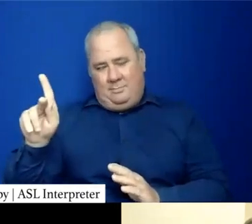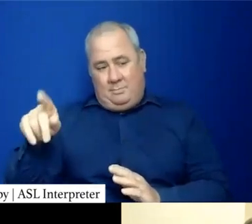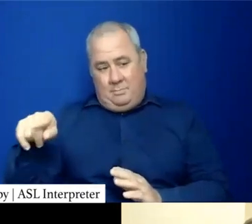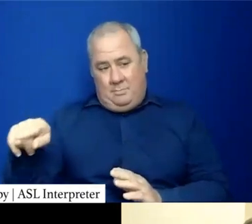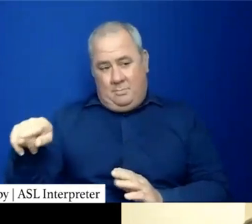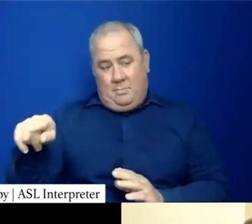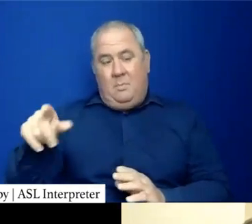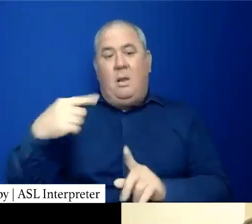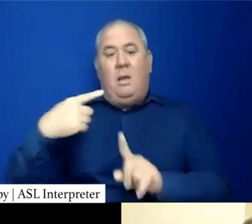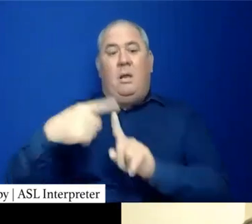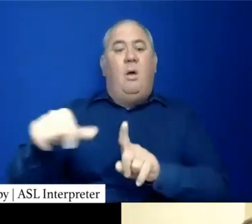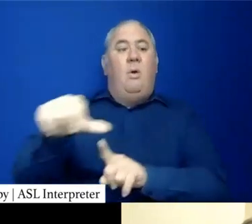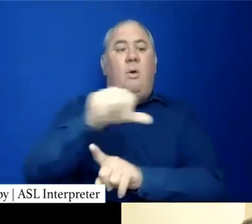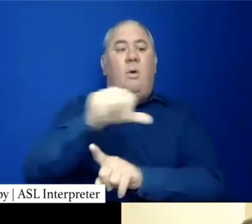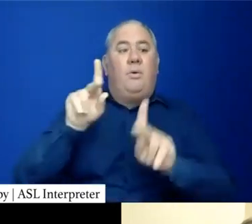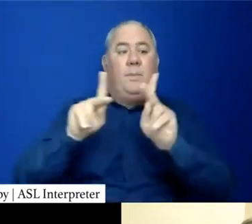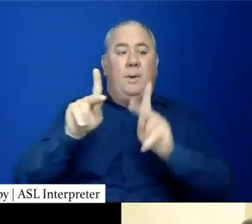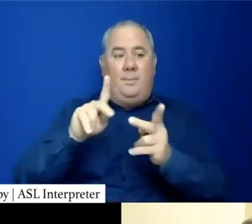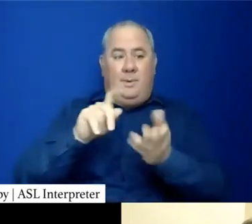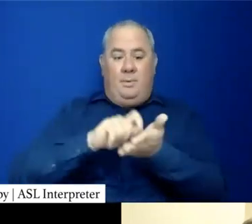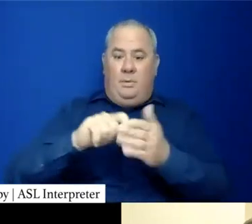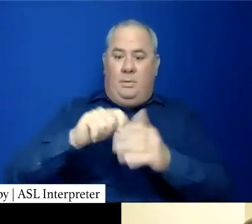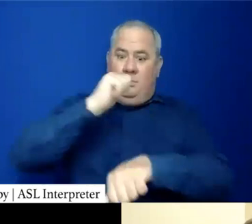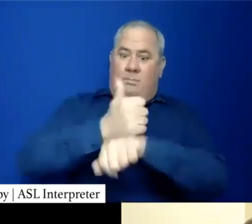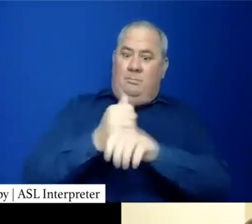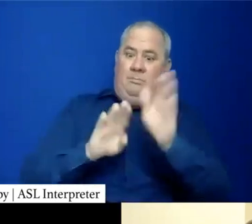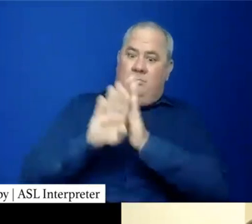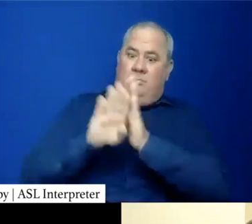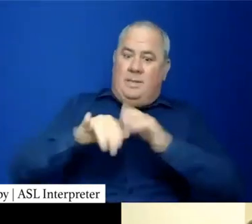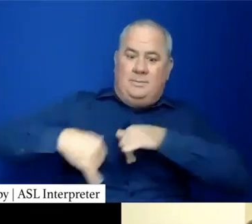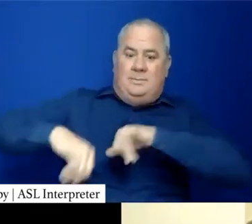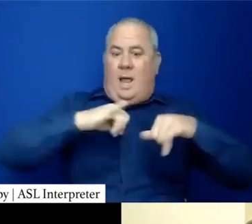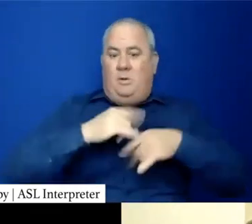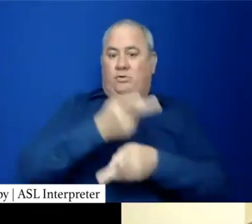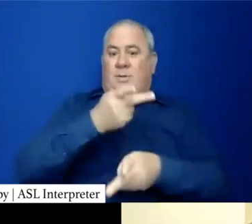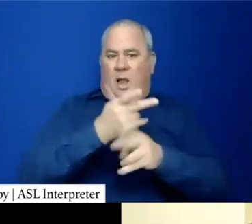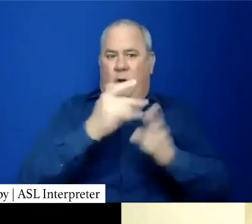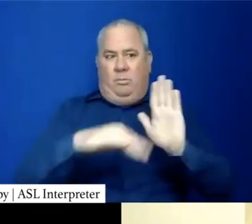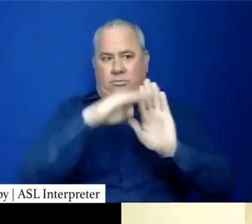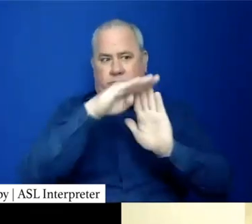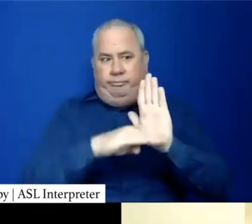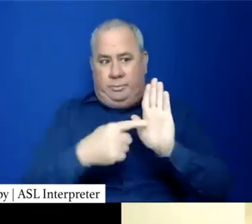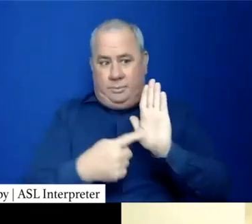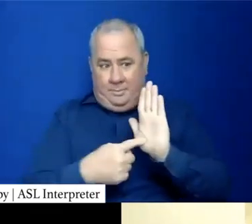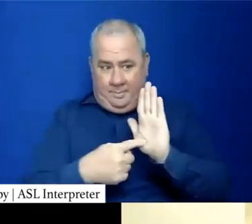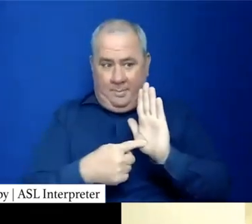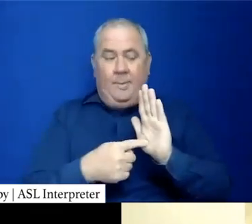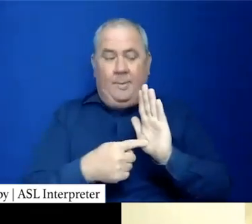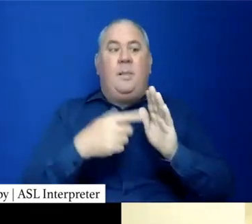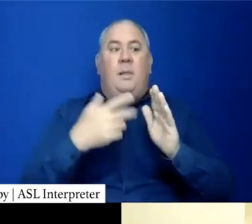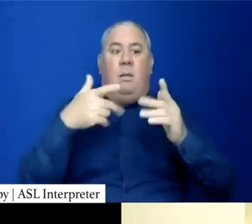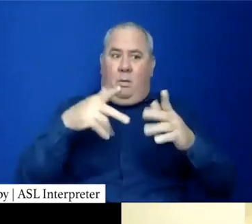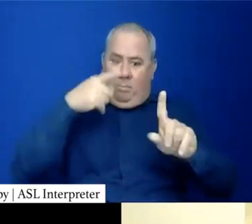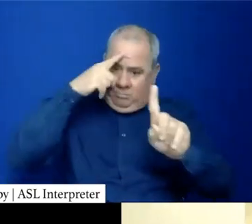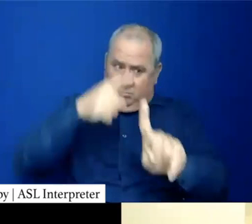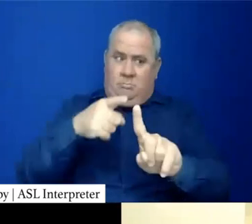standards of care. And I would say they're one of the most equitable for people with disabilities and people of color